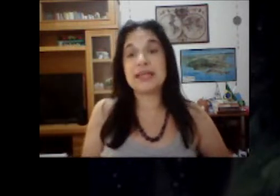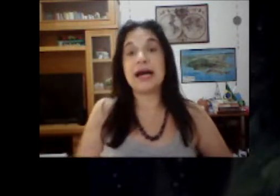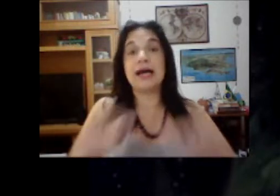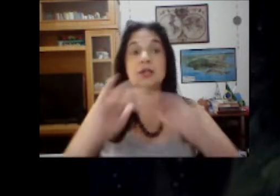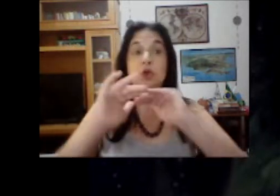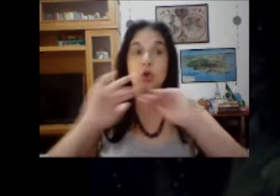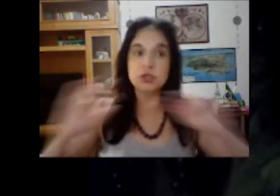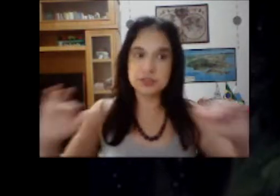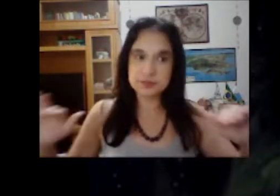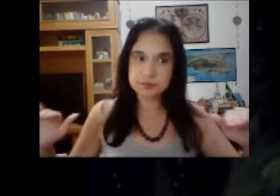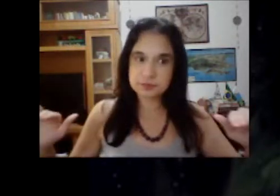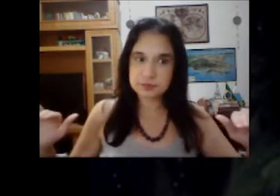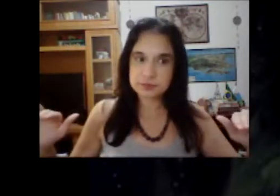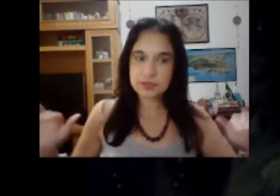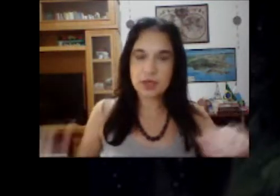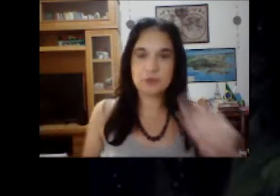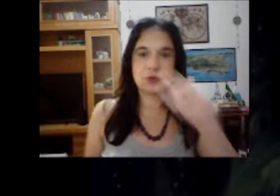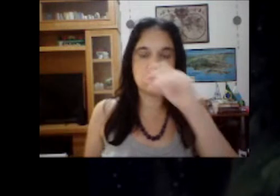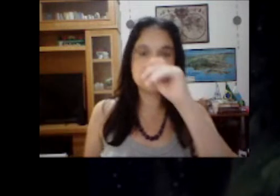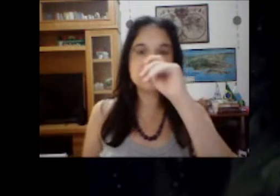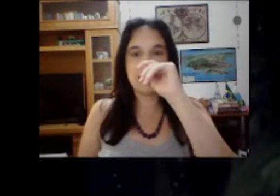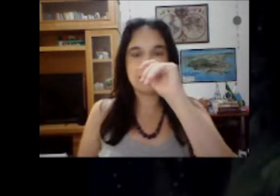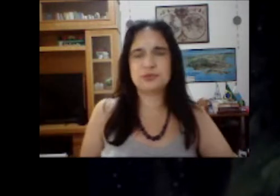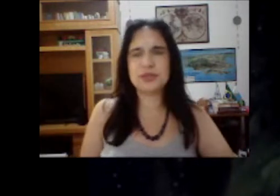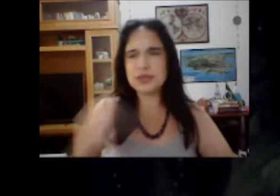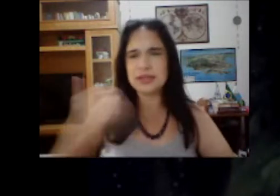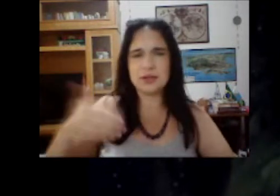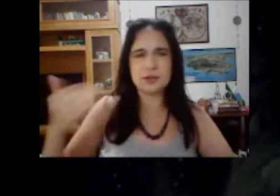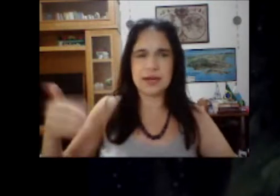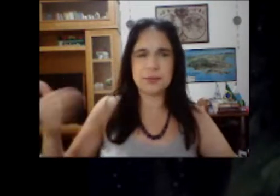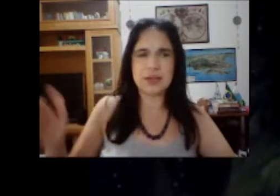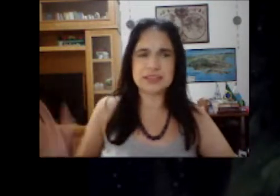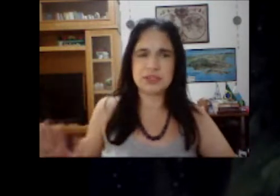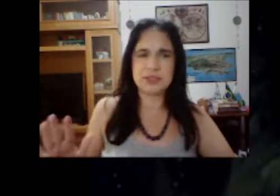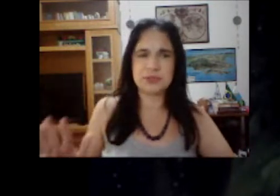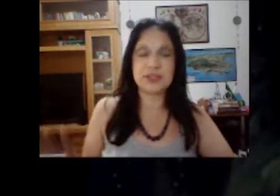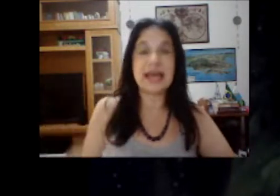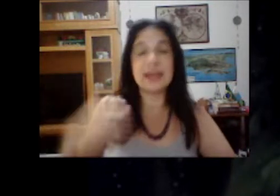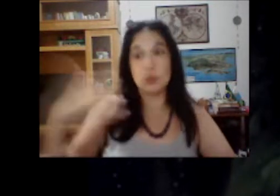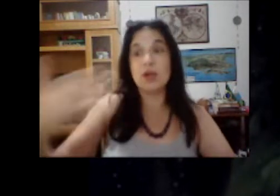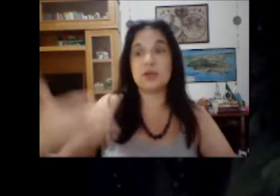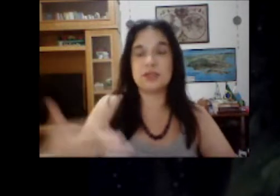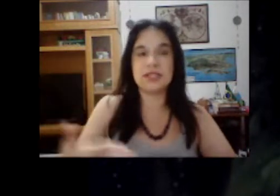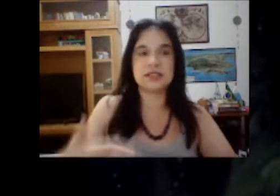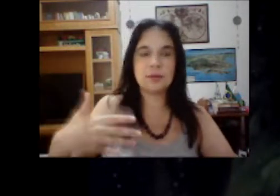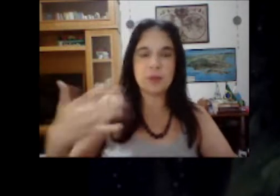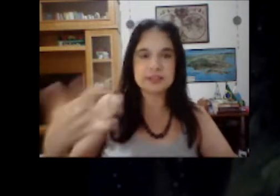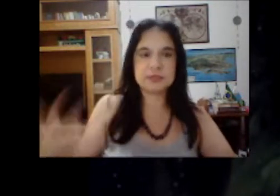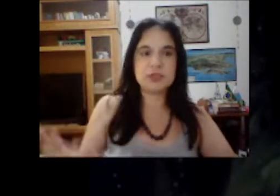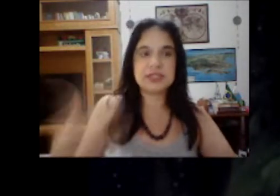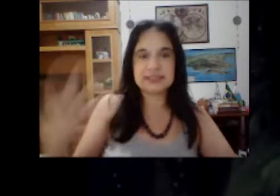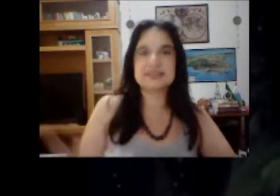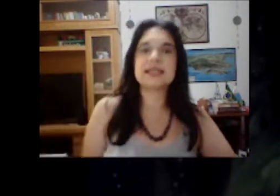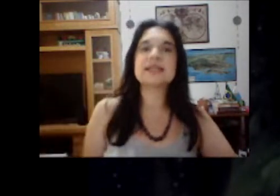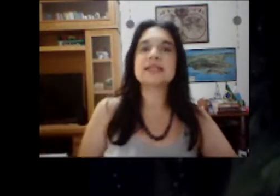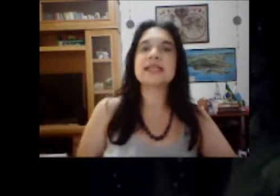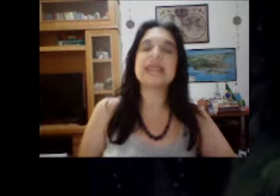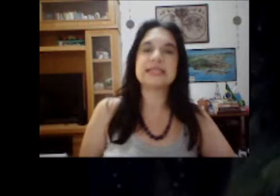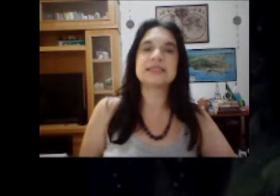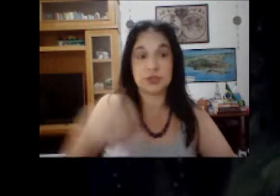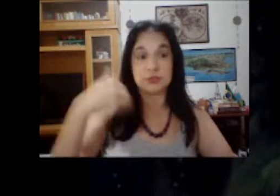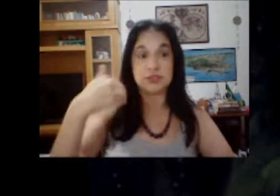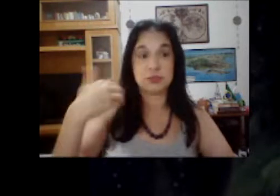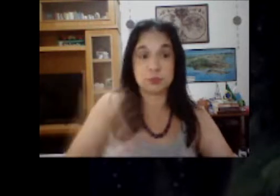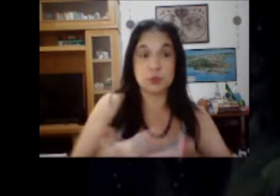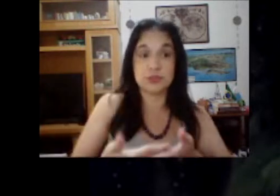be annulled, of course, but very little possibility for that. And one of these possibilities, incidentally,